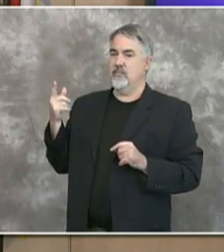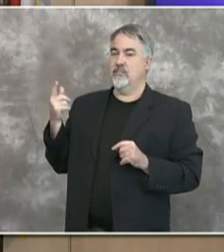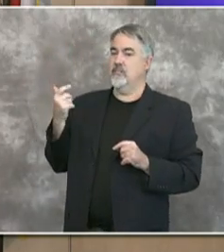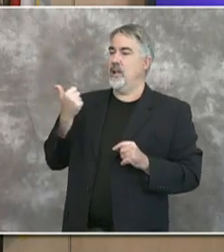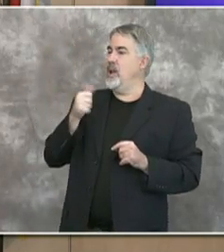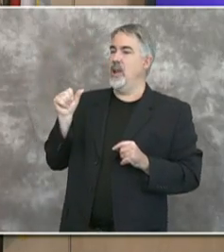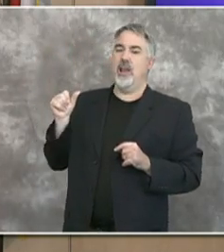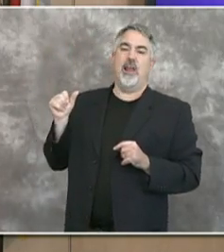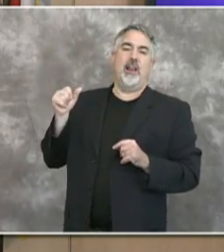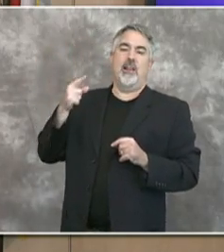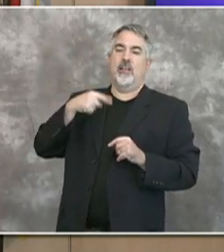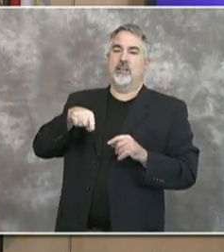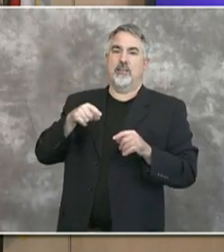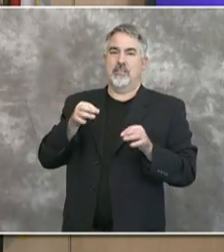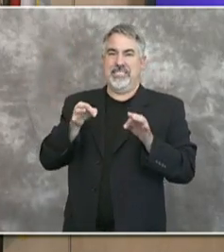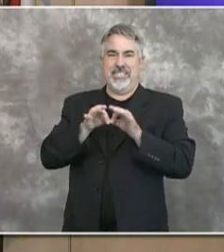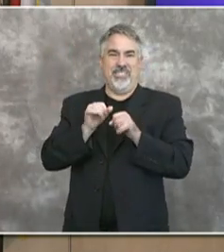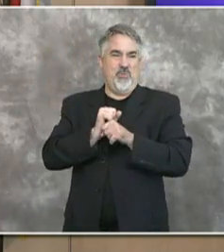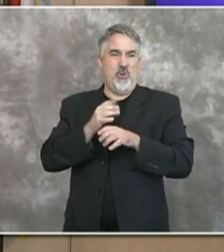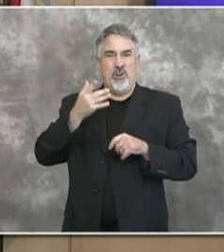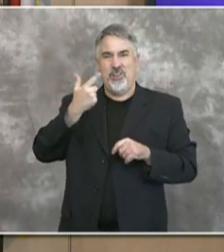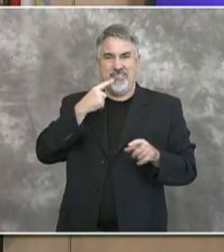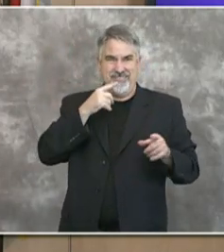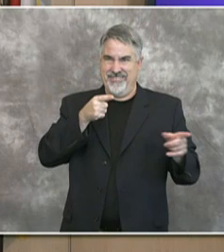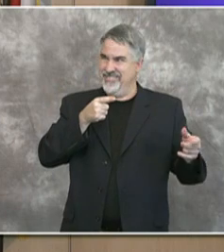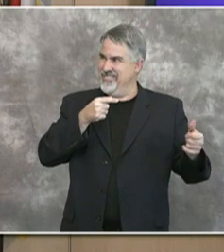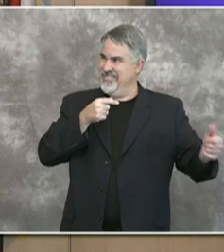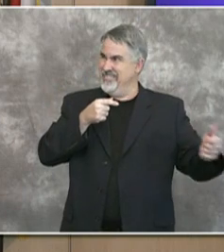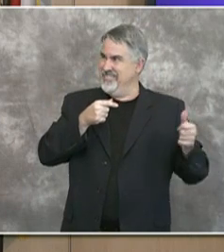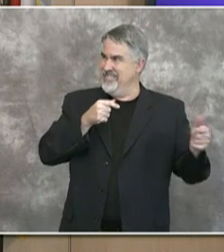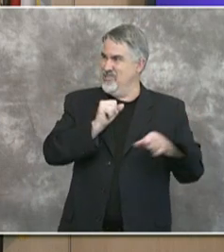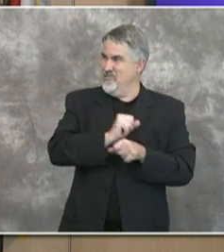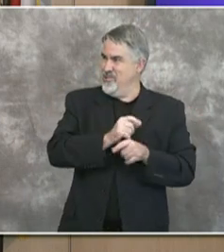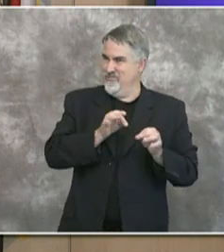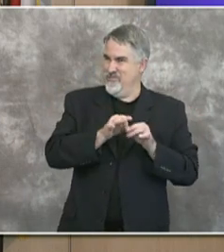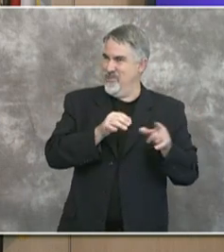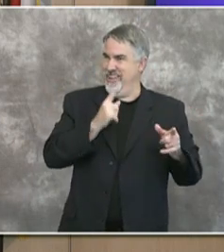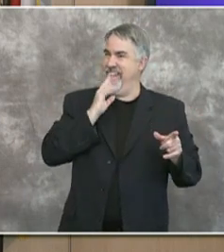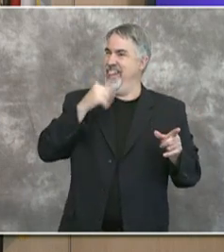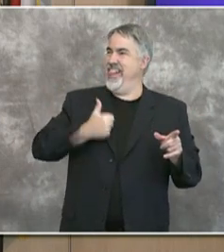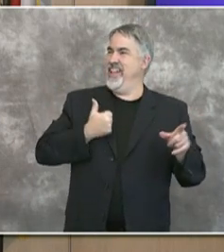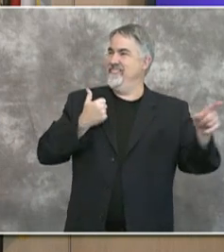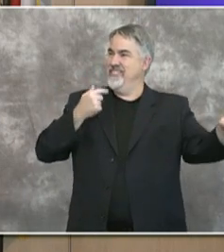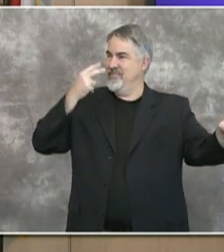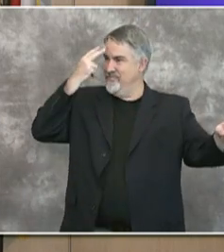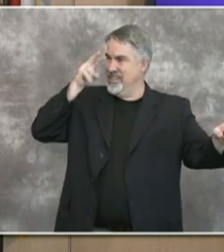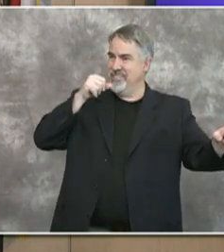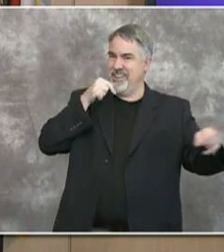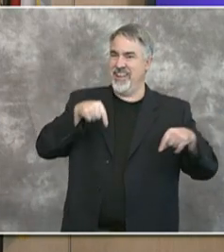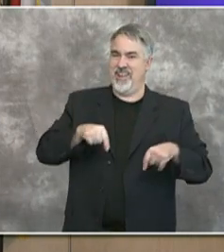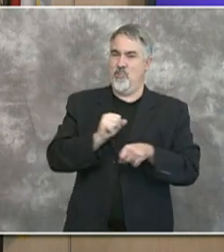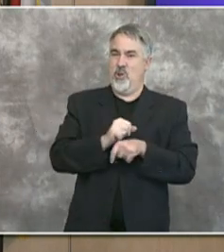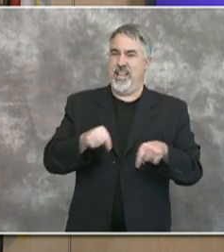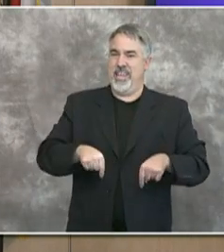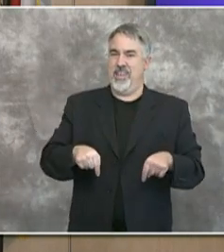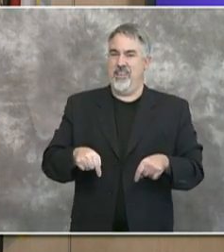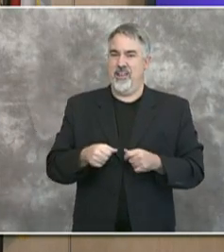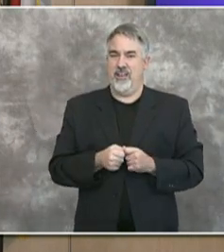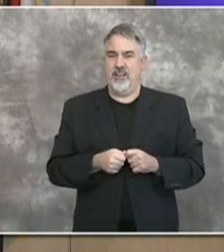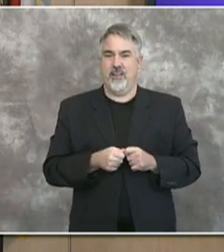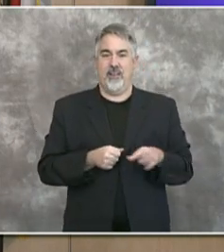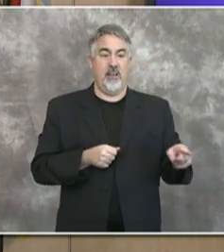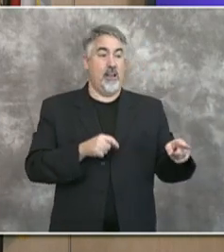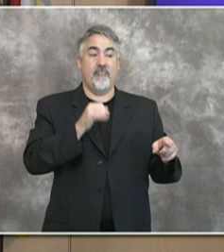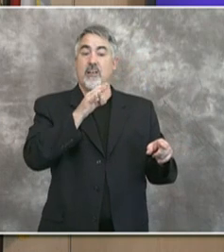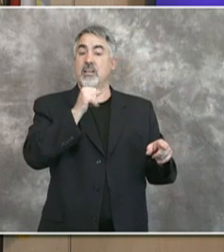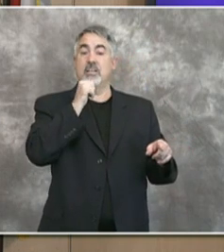border crossings. This is consistent with the international travelers from other impacted countries that have been and I believe remain in